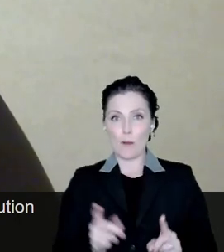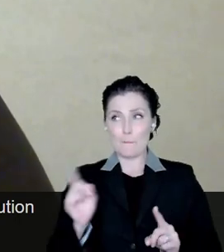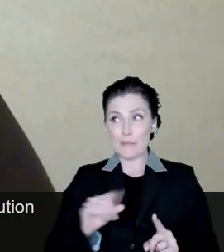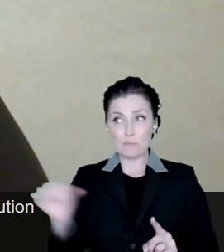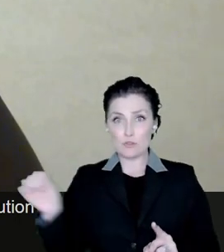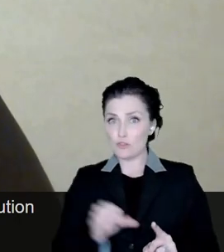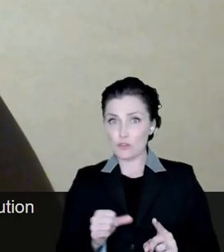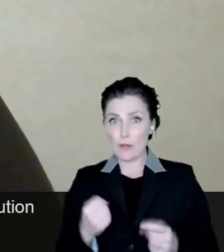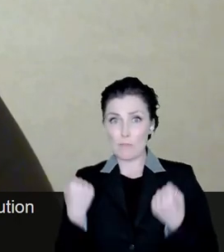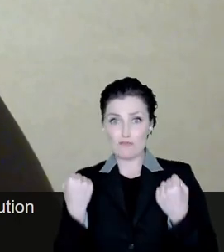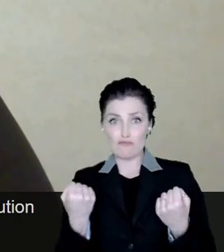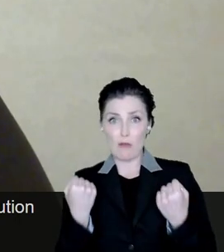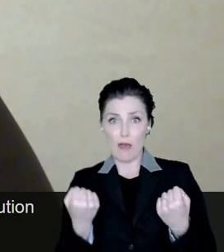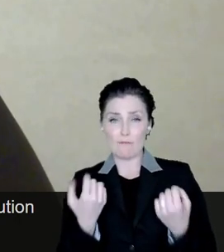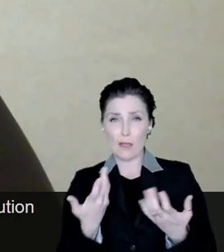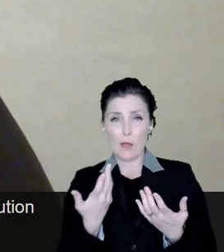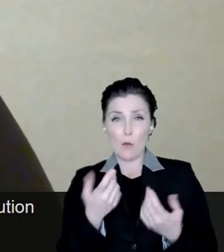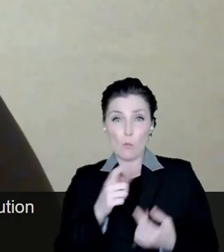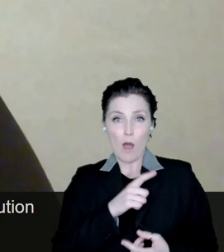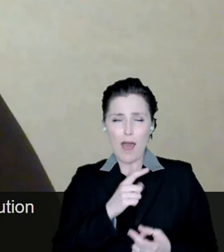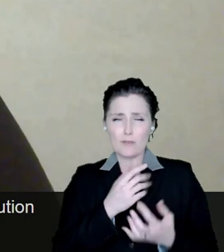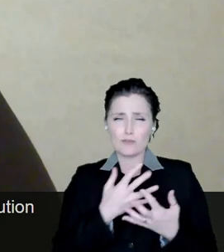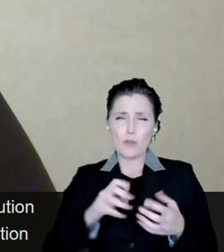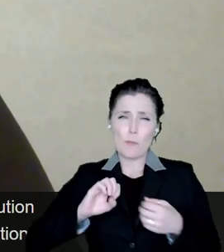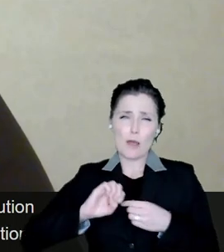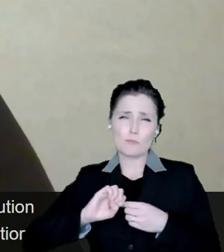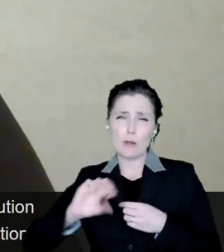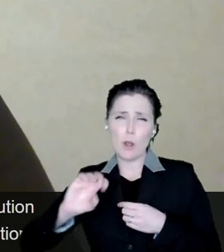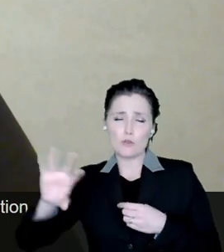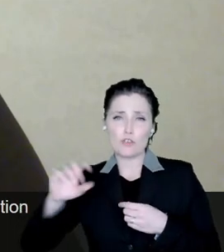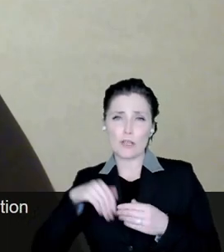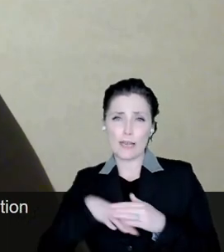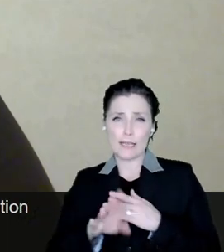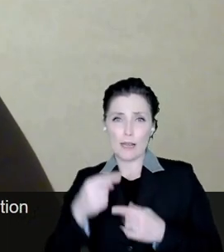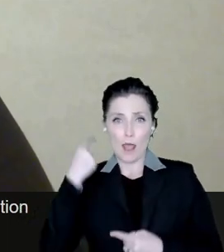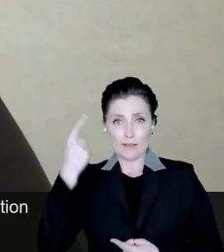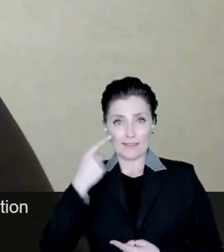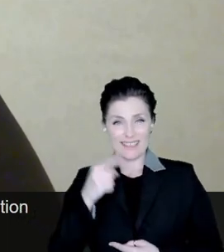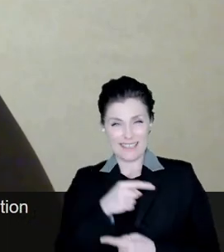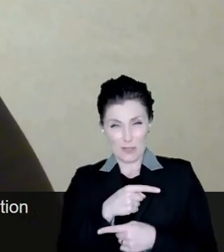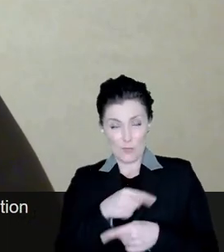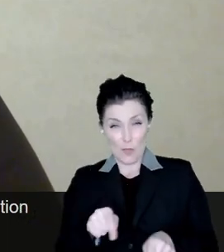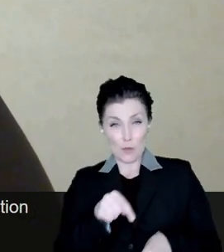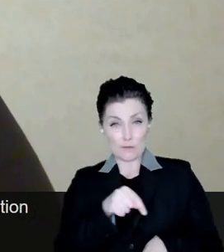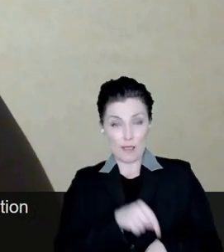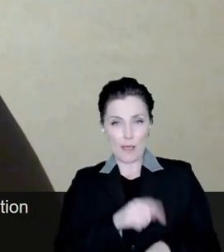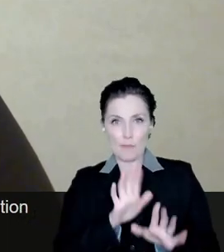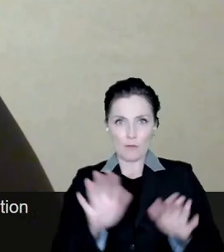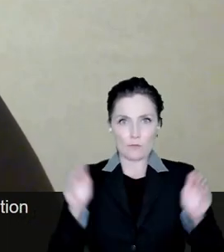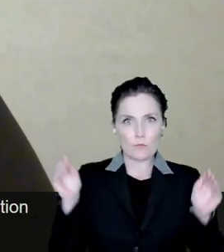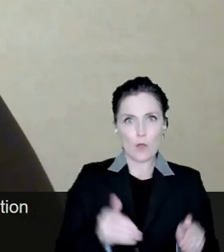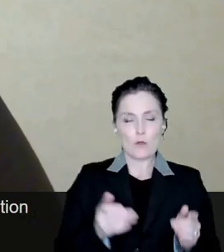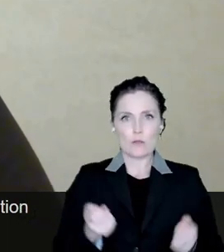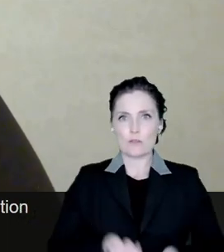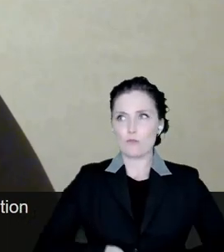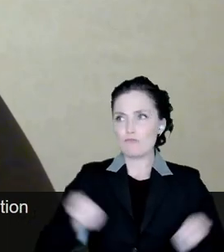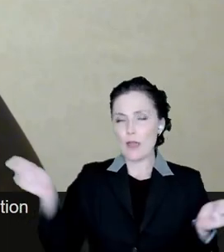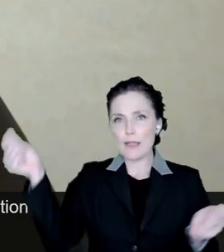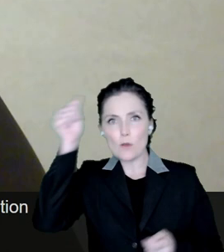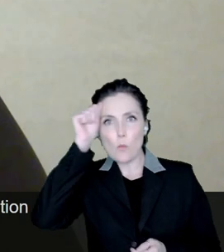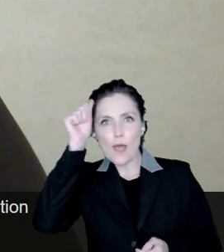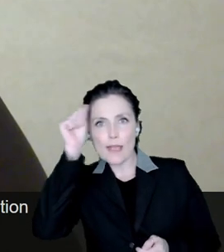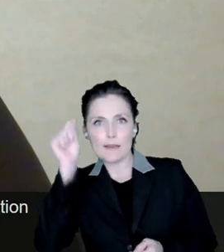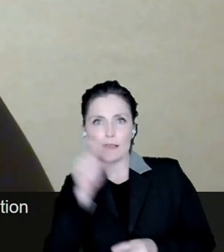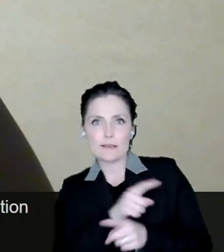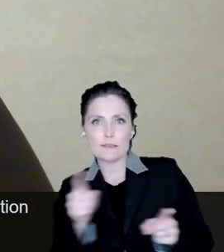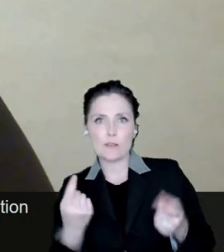of the level of pollution in London. And those are the times that we really need to be focusing on raising awareness that driving our